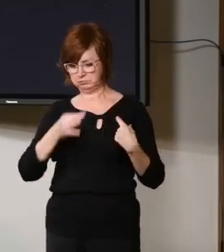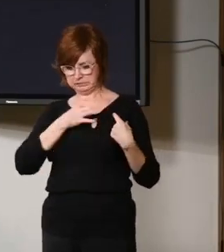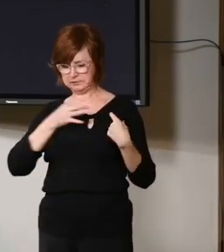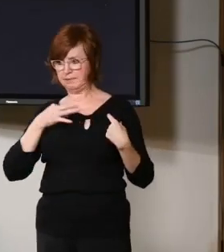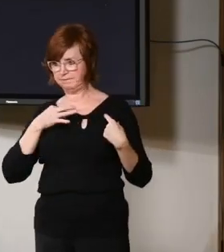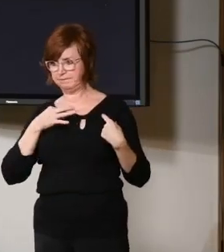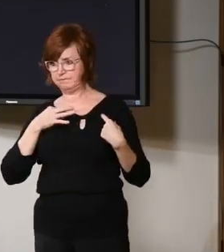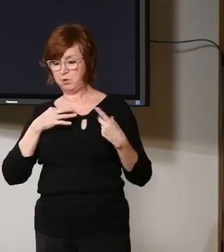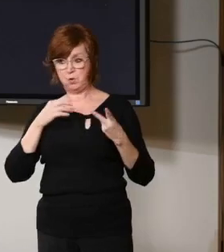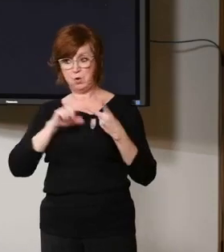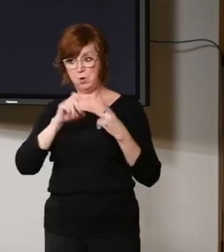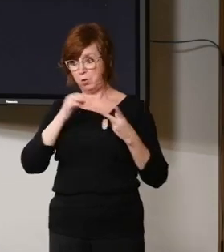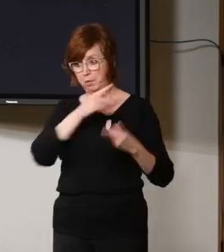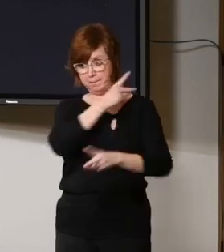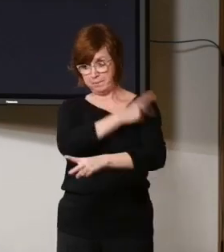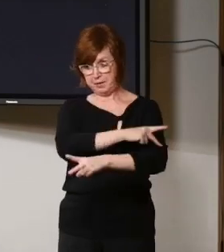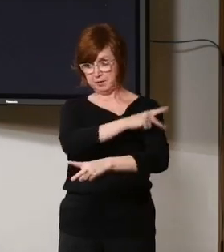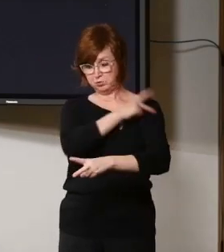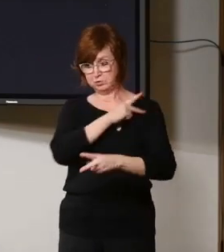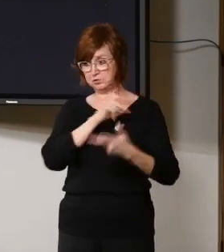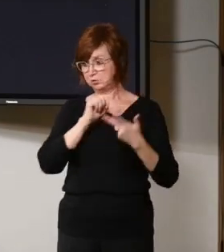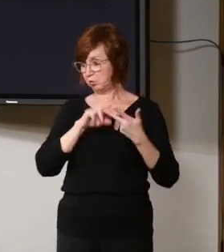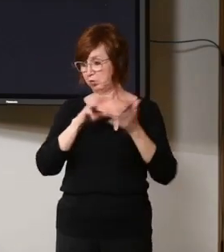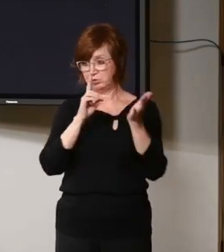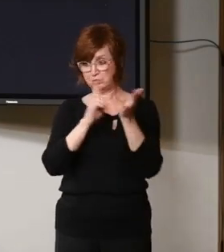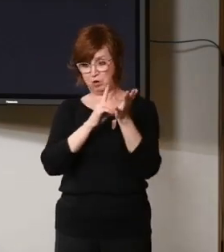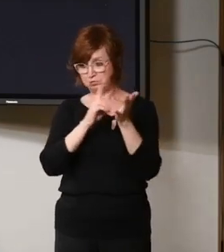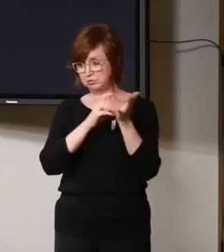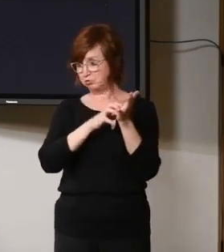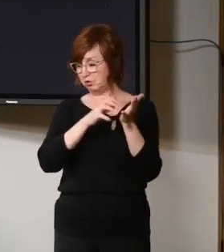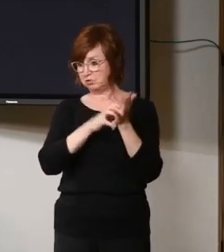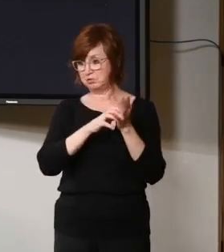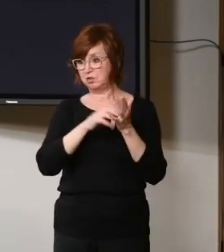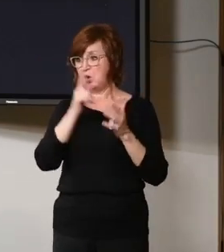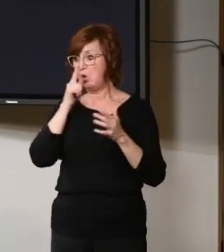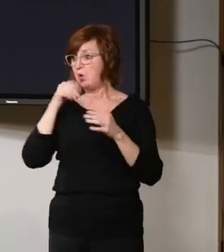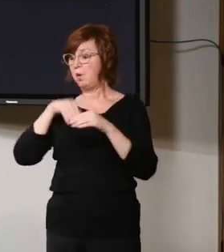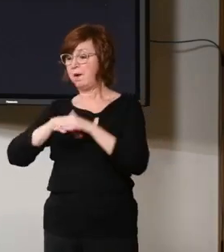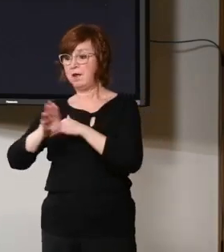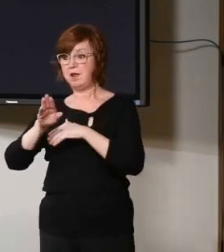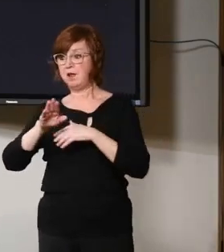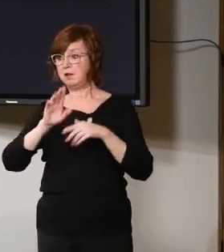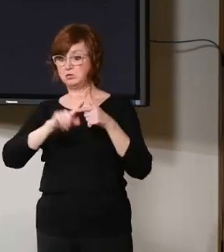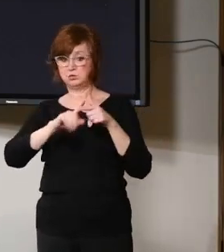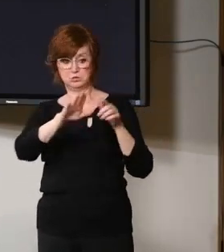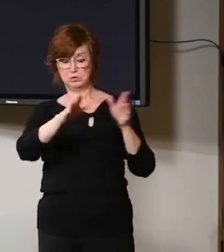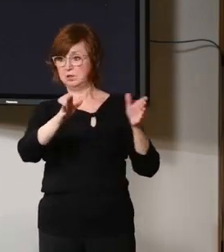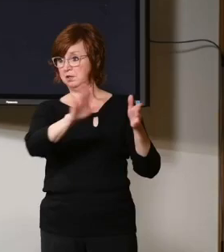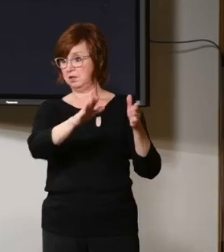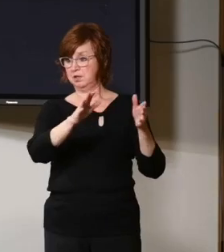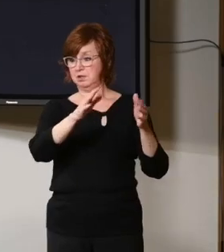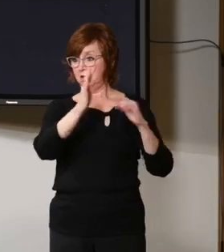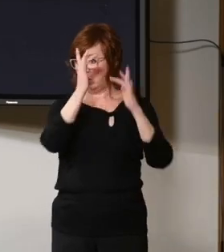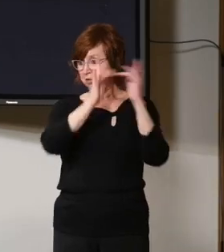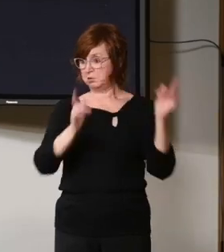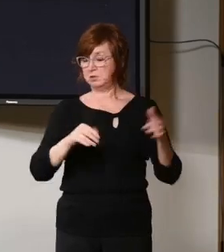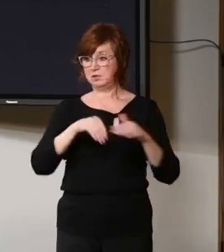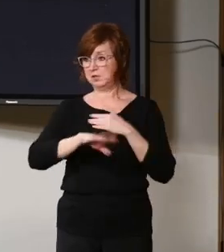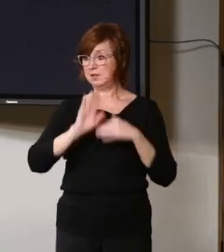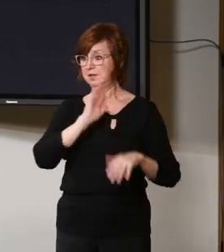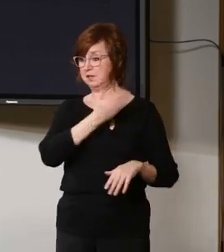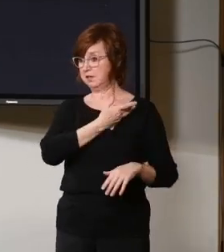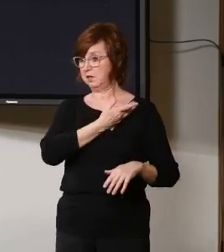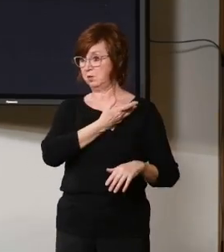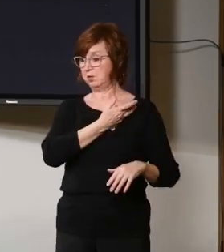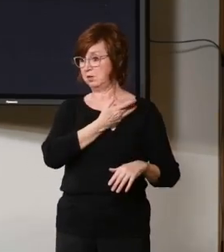be patients, could be physicians, it could be anybody who comes into our facilities. In many of our facilities across the province, we have